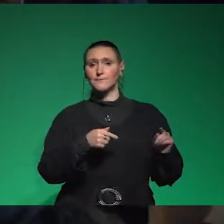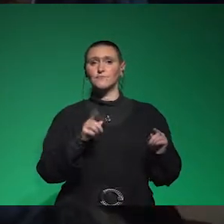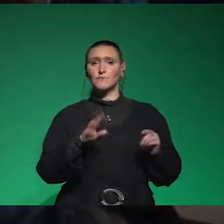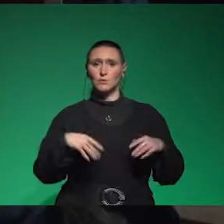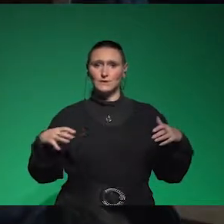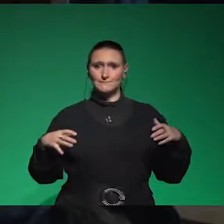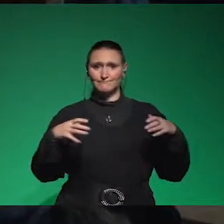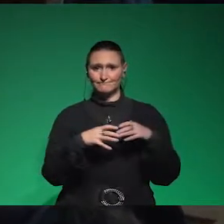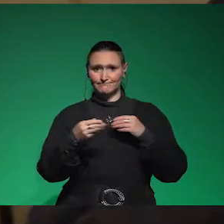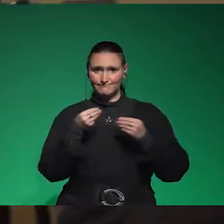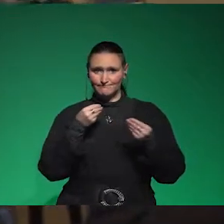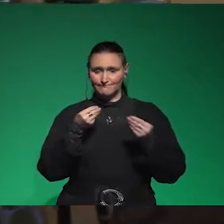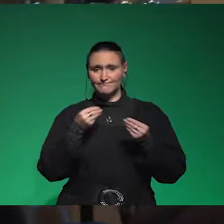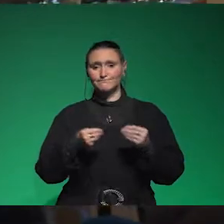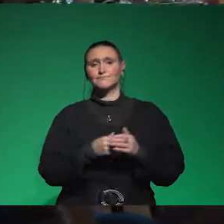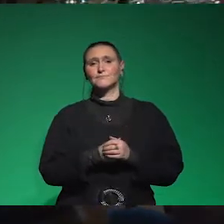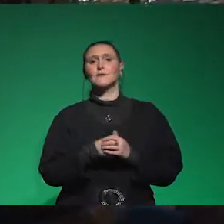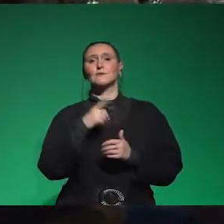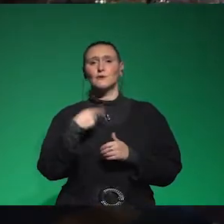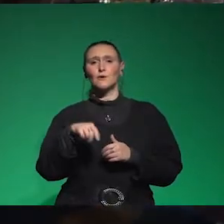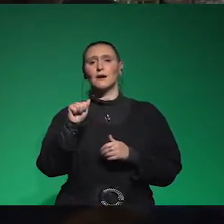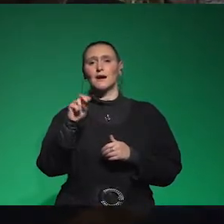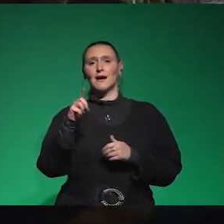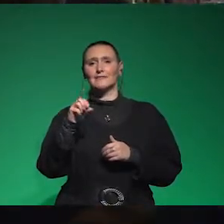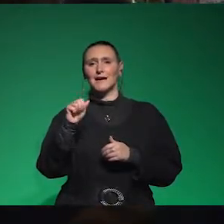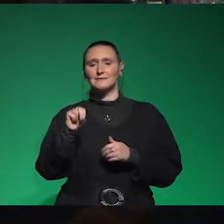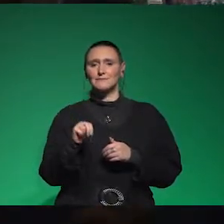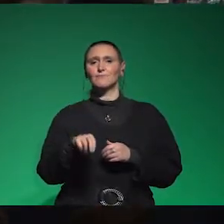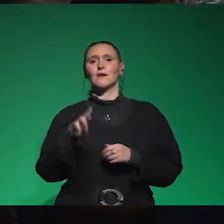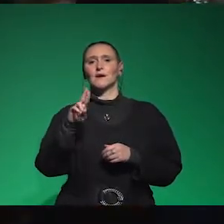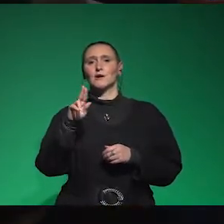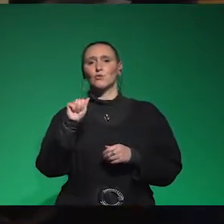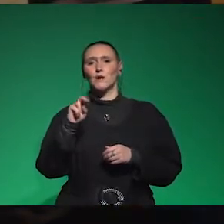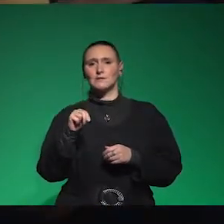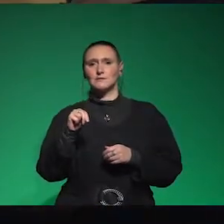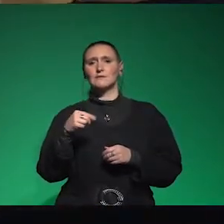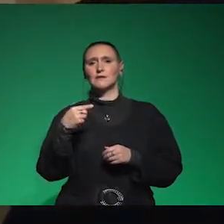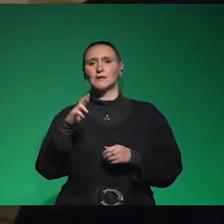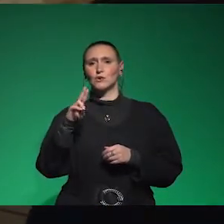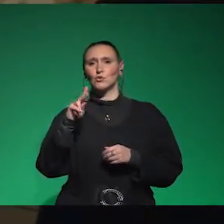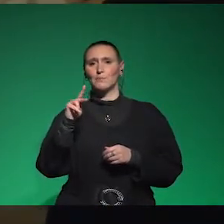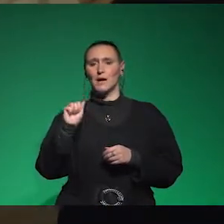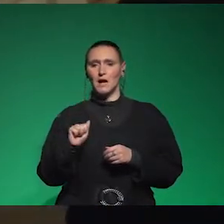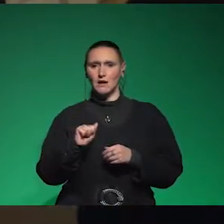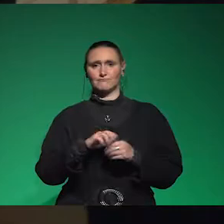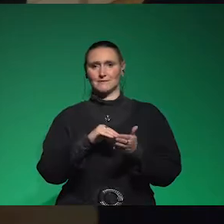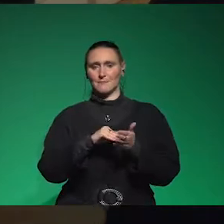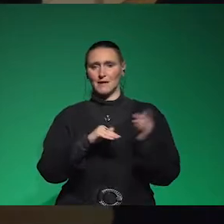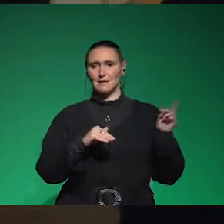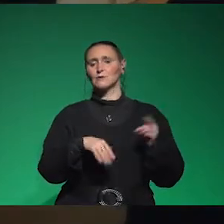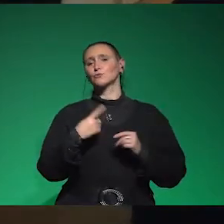Andan from ruangrupa, yeah, who will help translating the parts